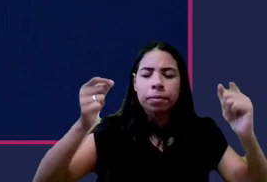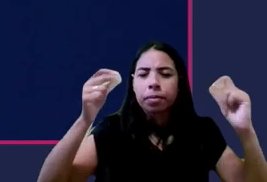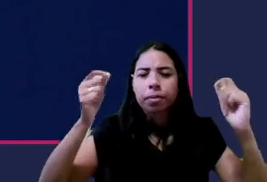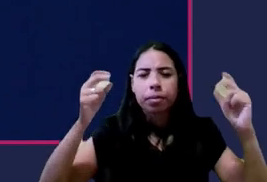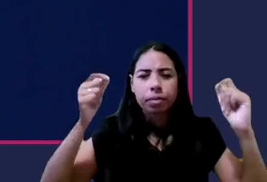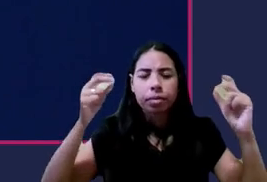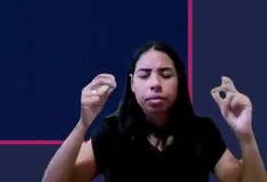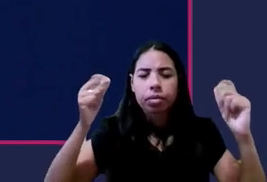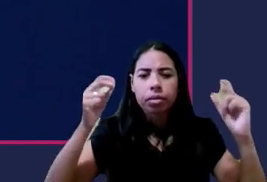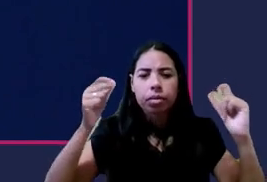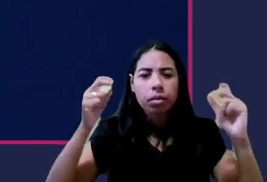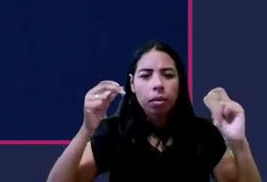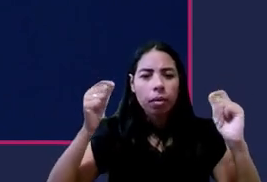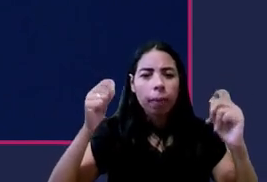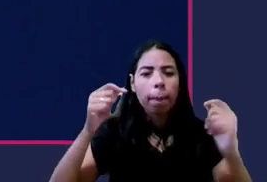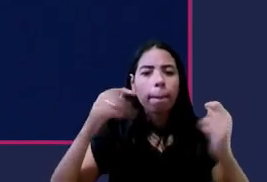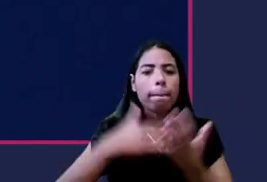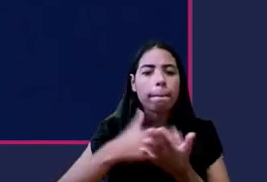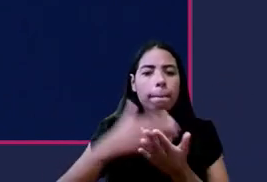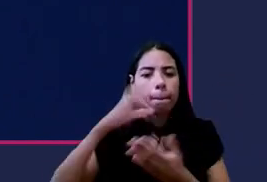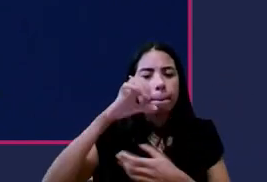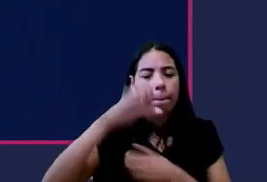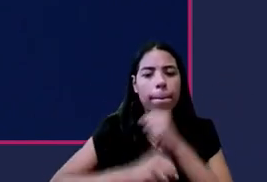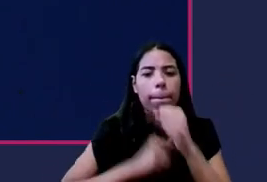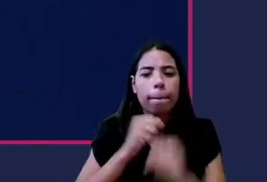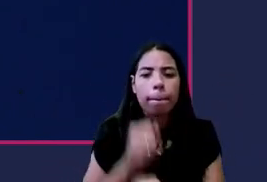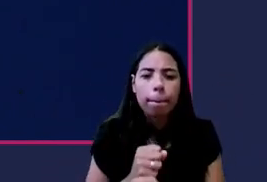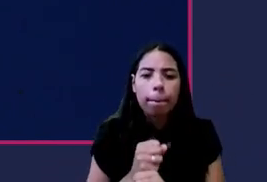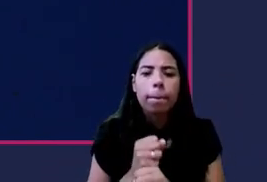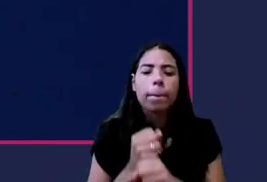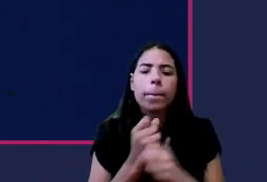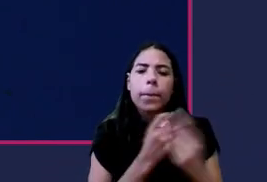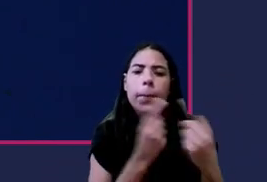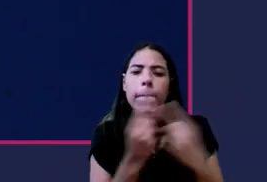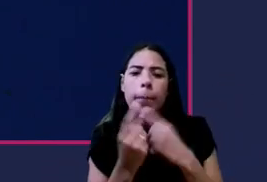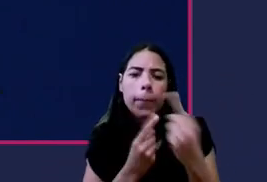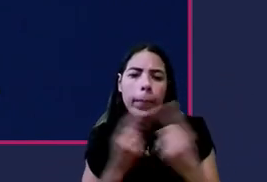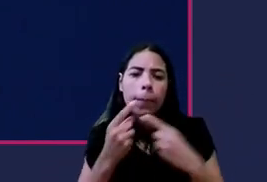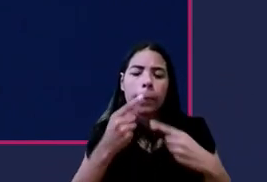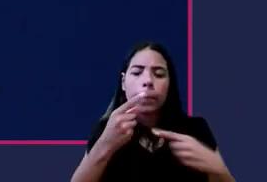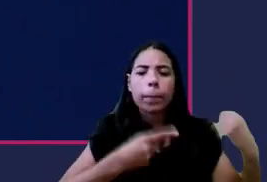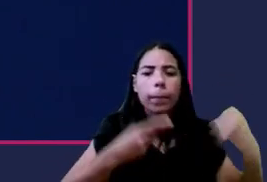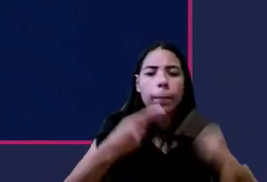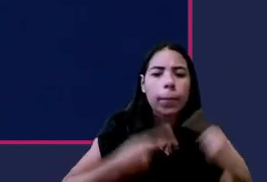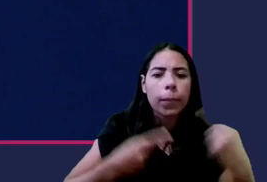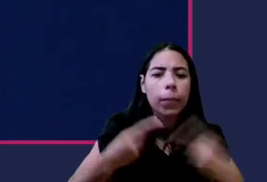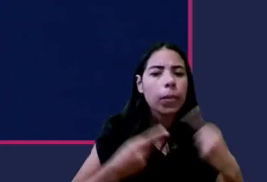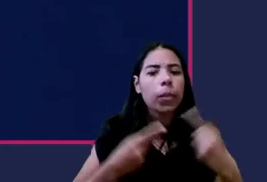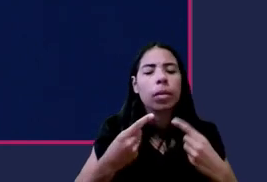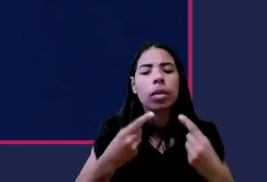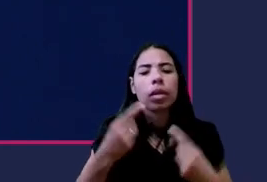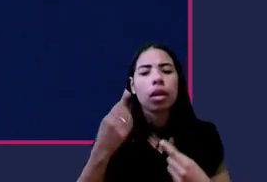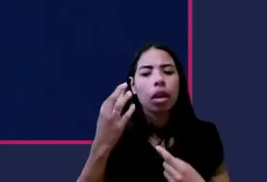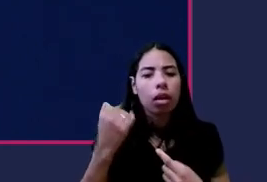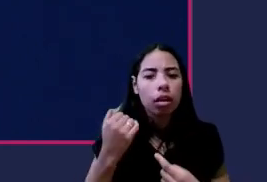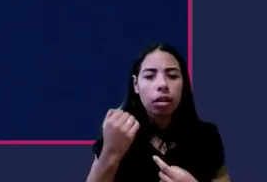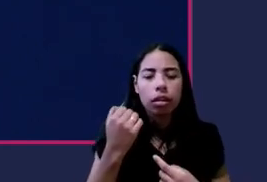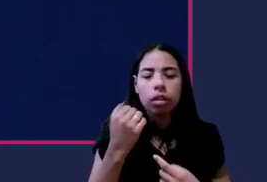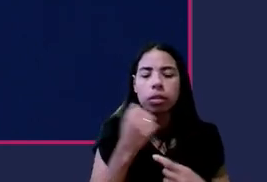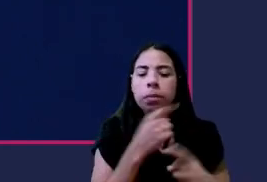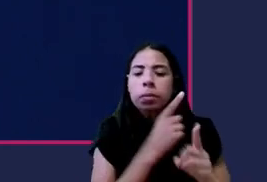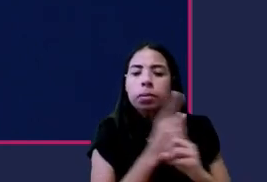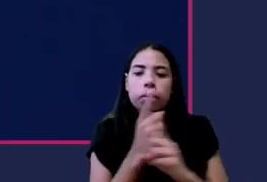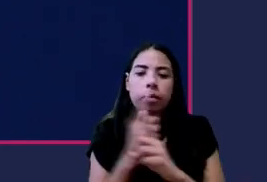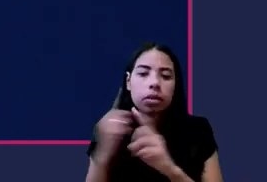Zambelli. I've been participating in these events about rare diseases for about 15